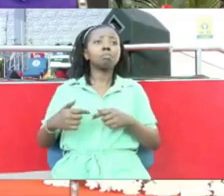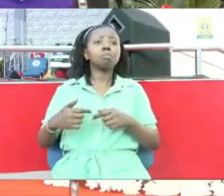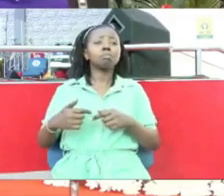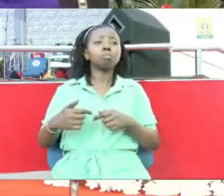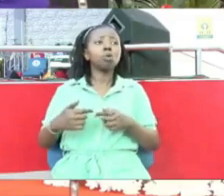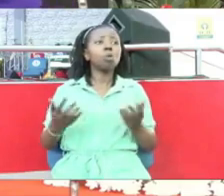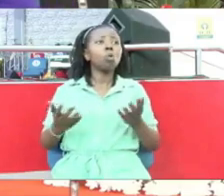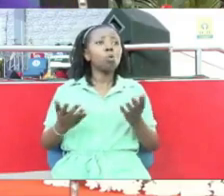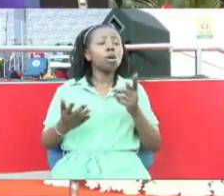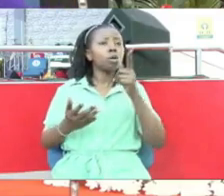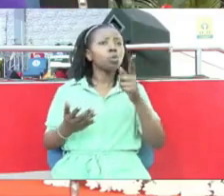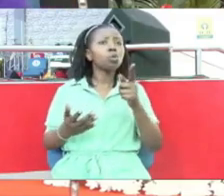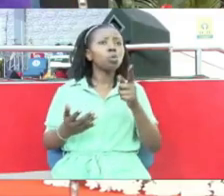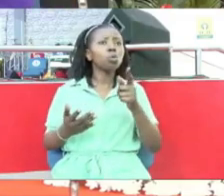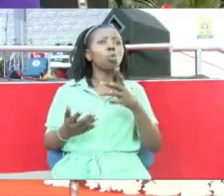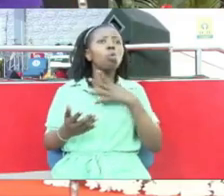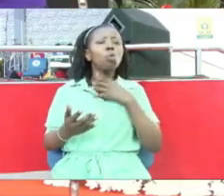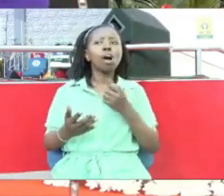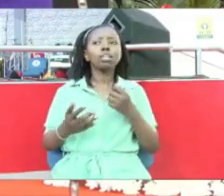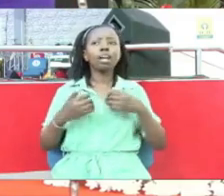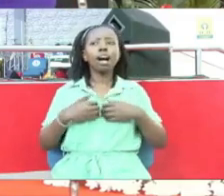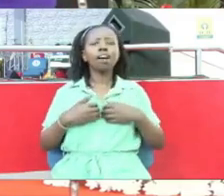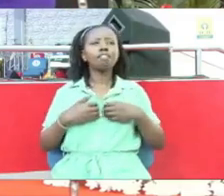the Mary moment.